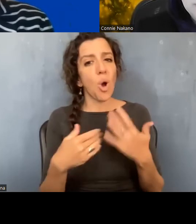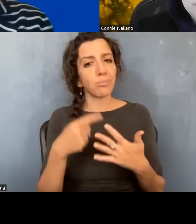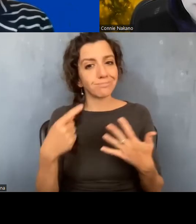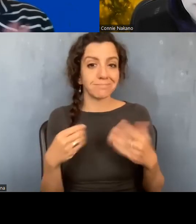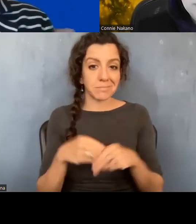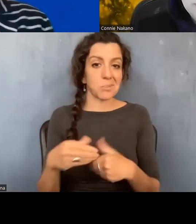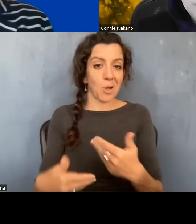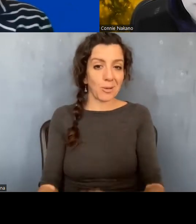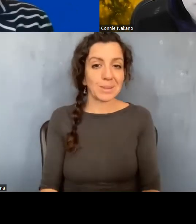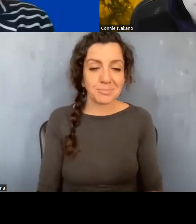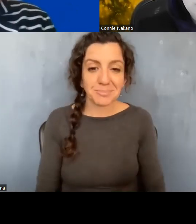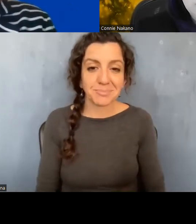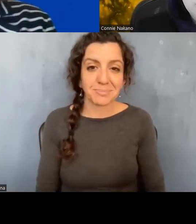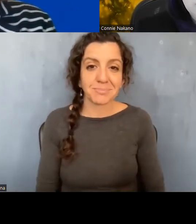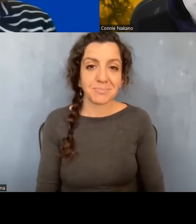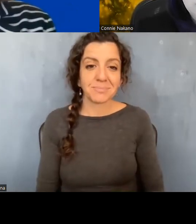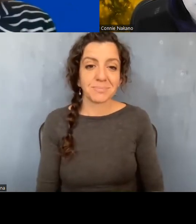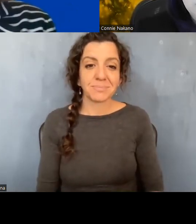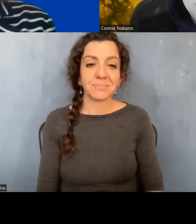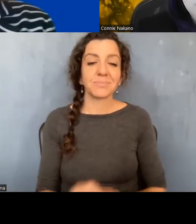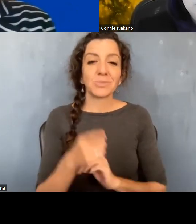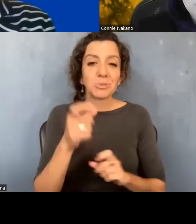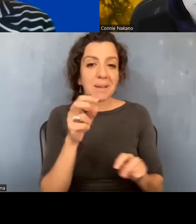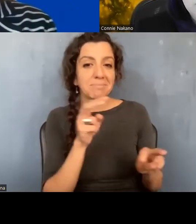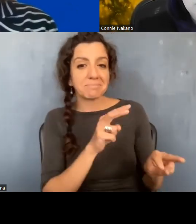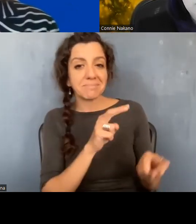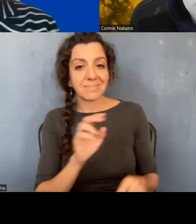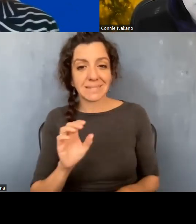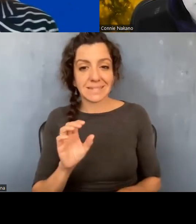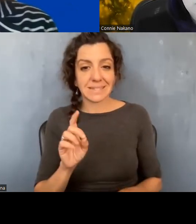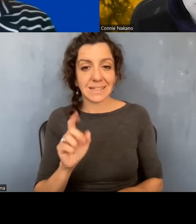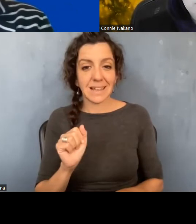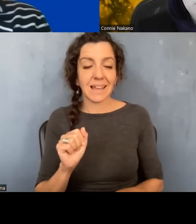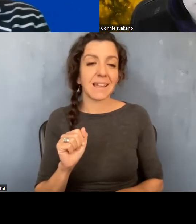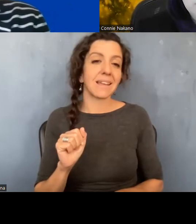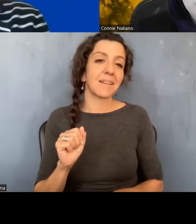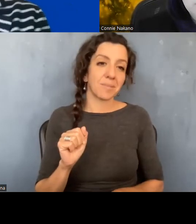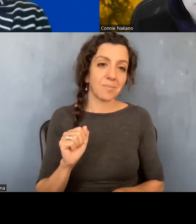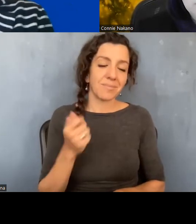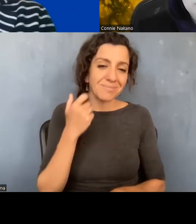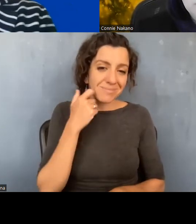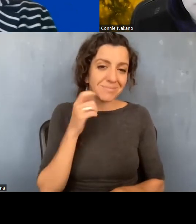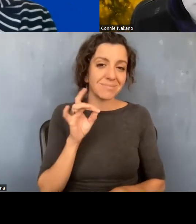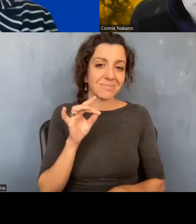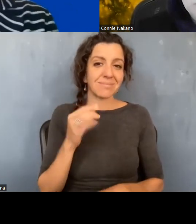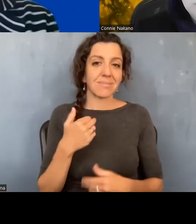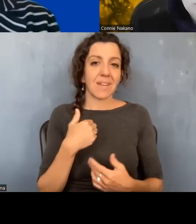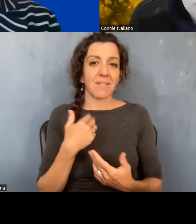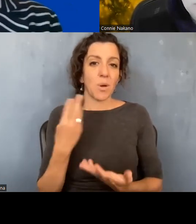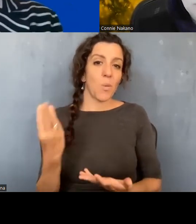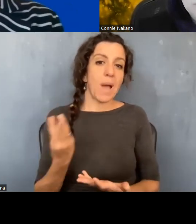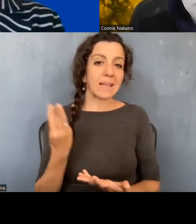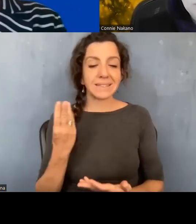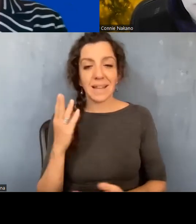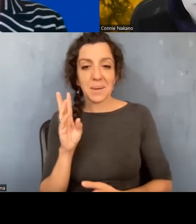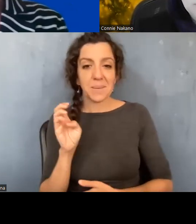works as we speak. And you can follow CDA, Department of Aging. We recently held a Wednesday webinar,